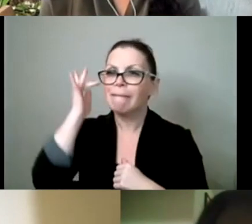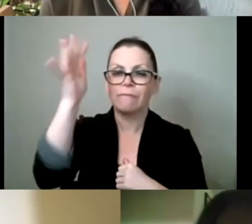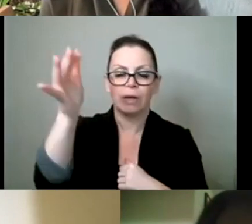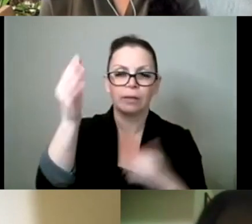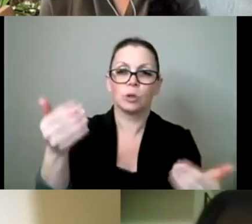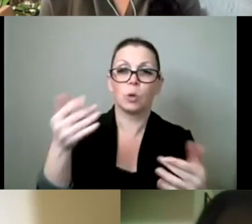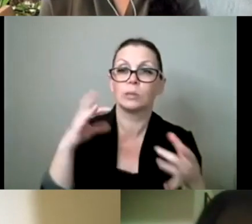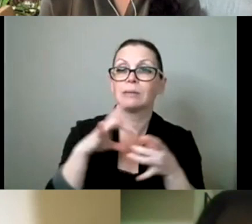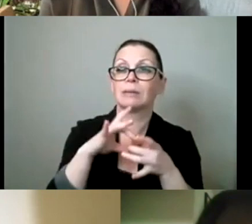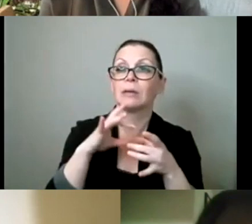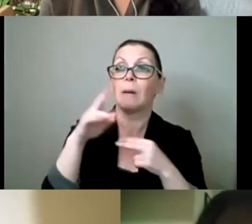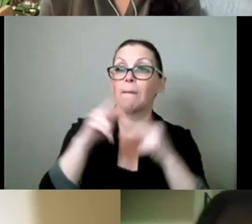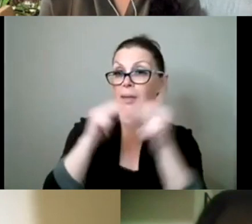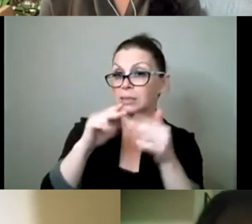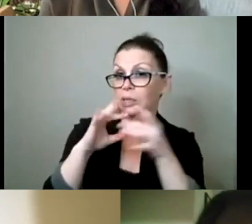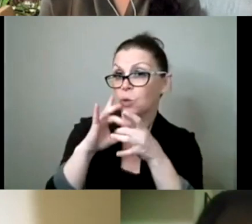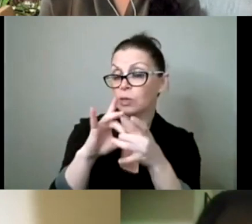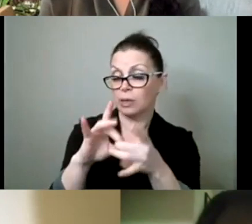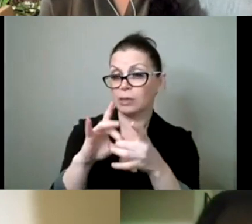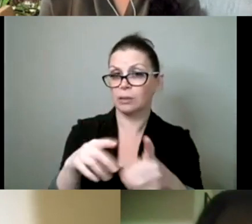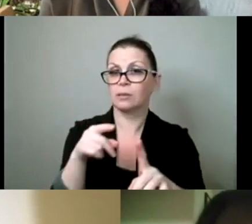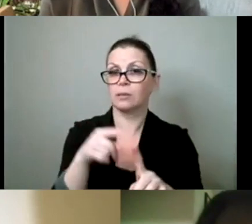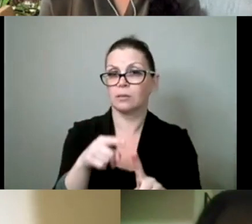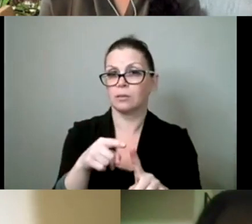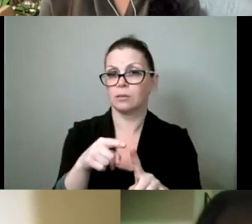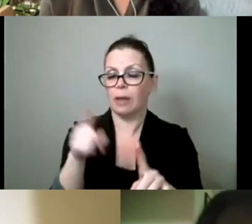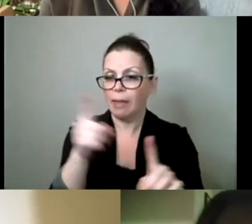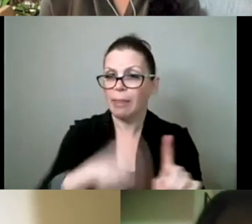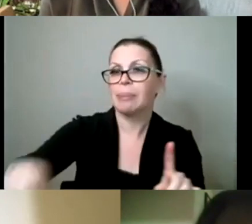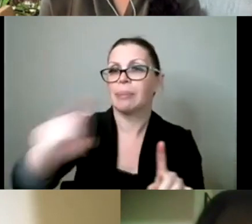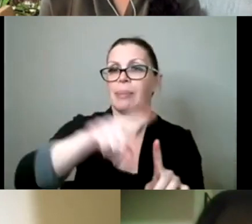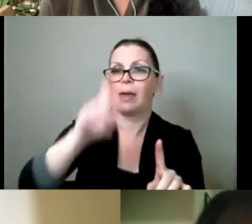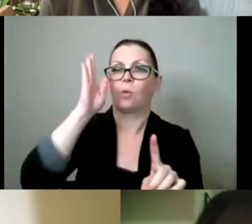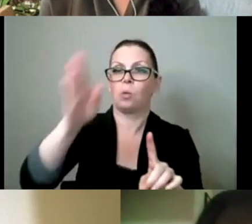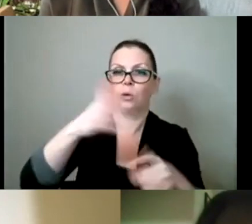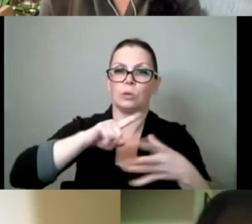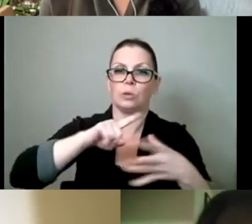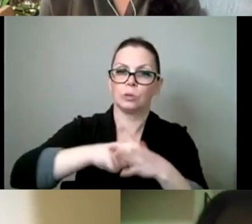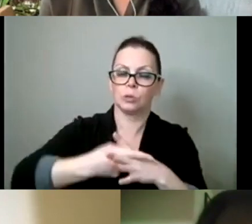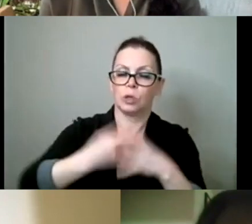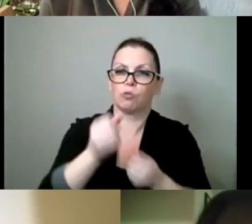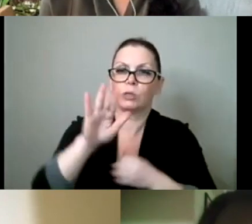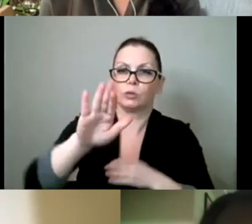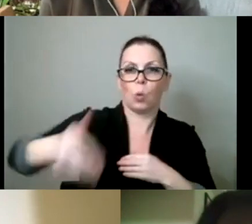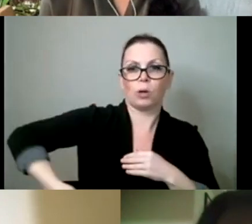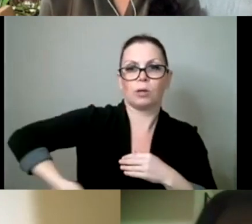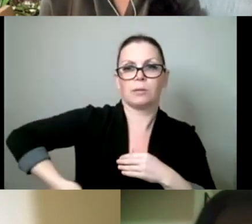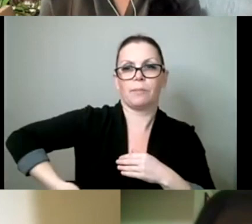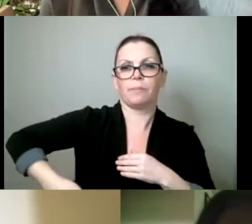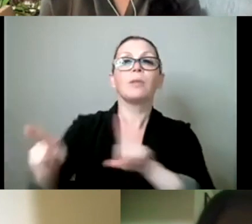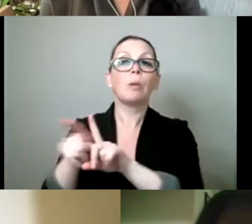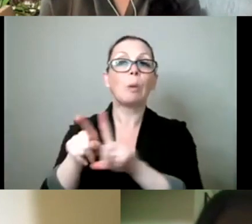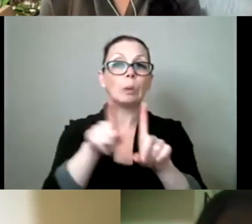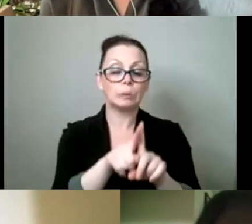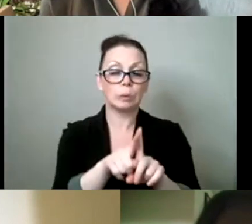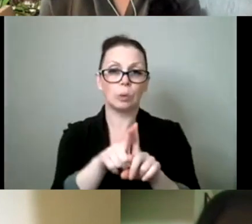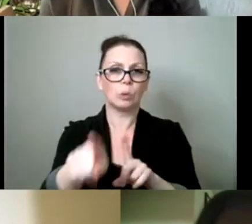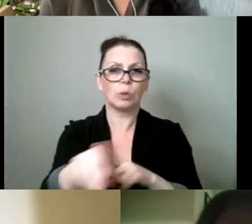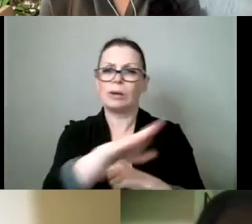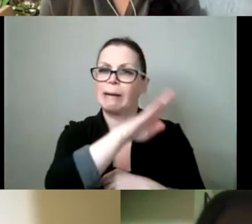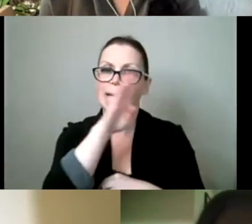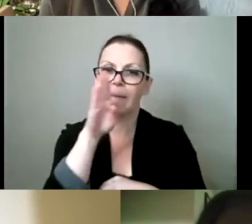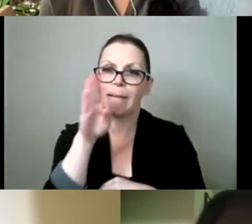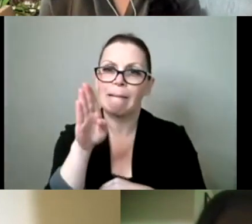that relationship is they will start to trust your instinct. And also to never